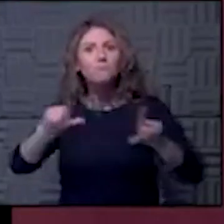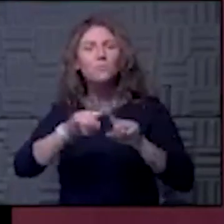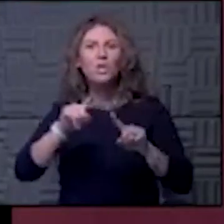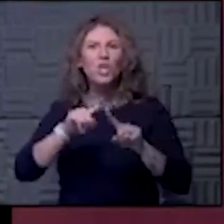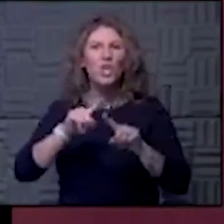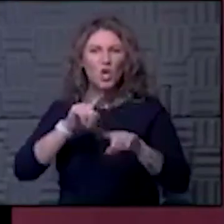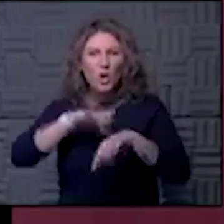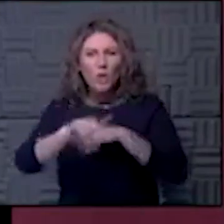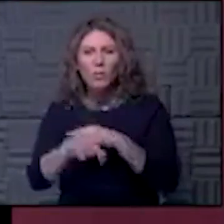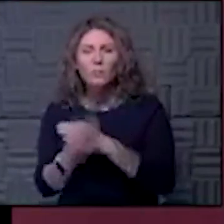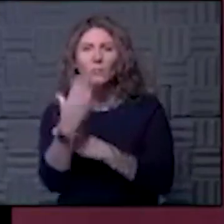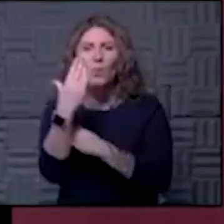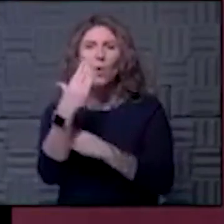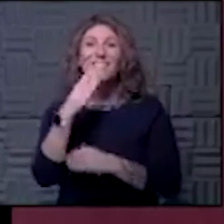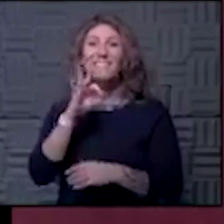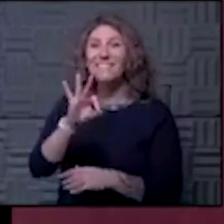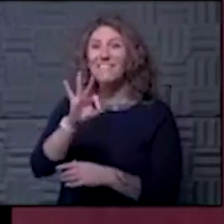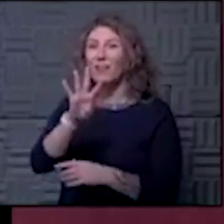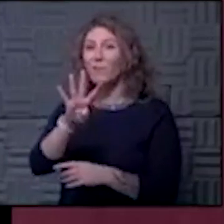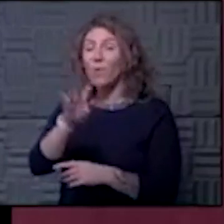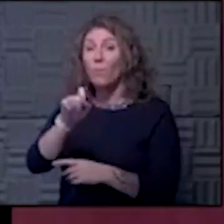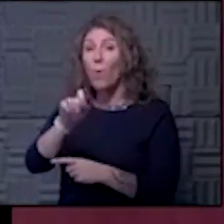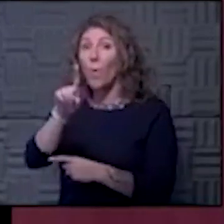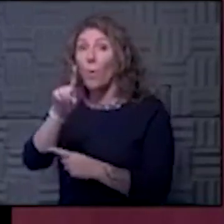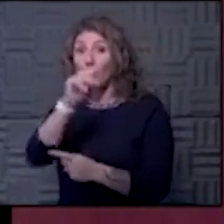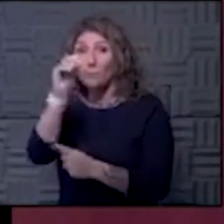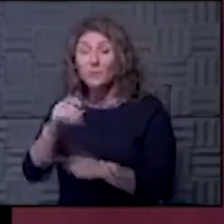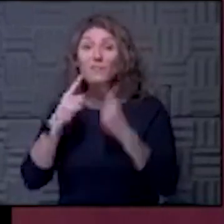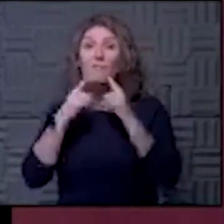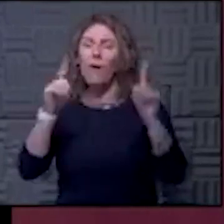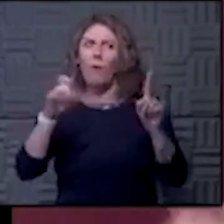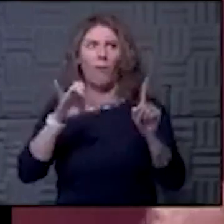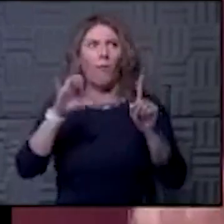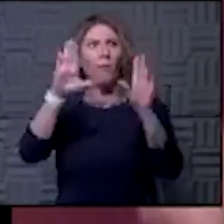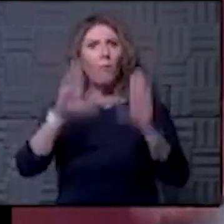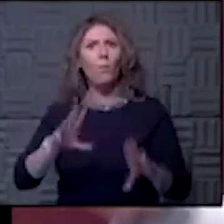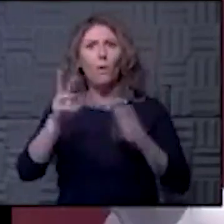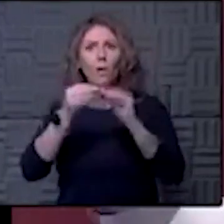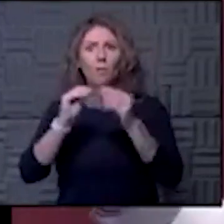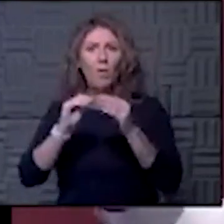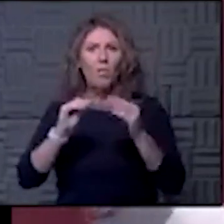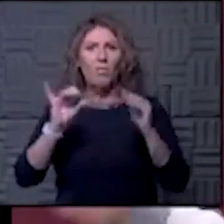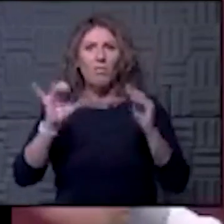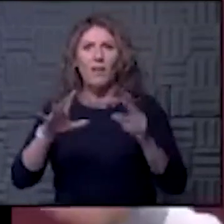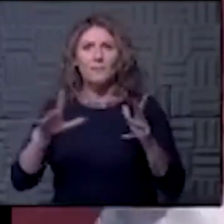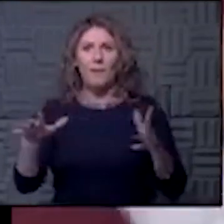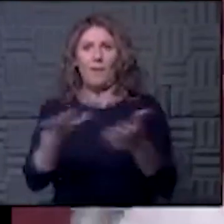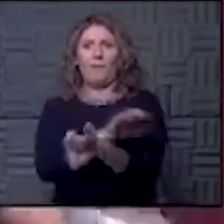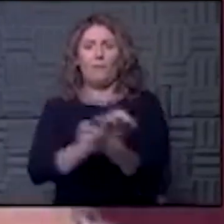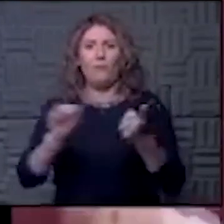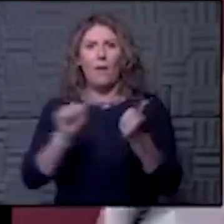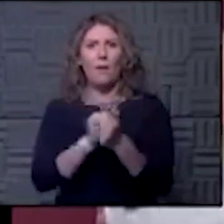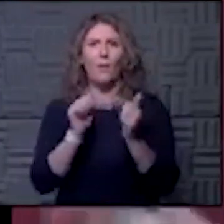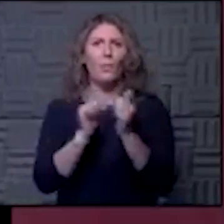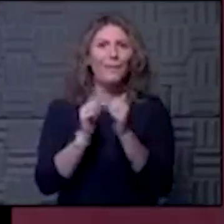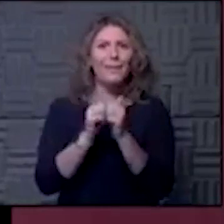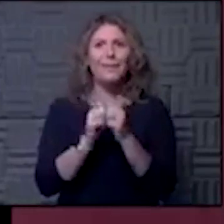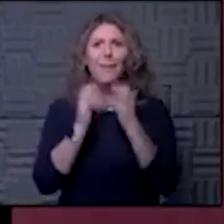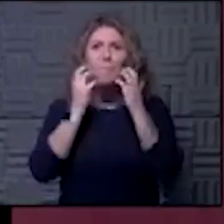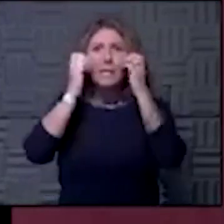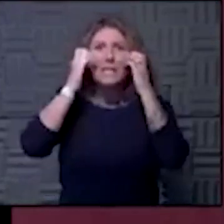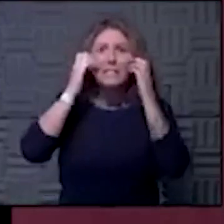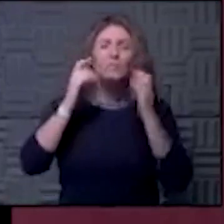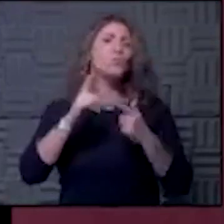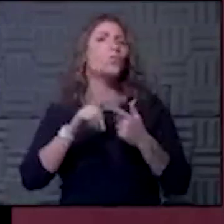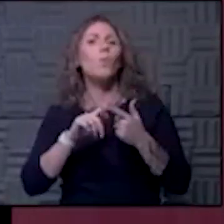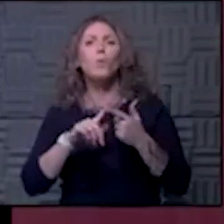early this morning, 94.1% effective, which is a great number. I mean, that's like eradication number with measles or smallpox or something